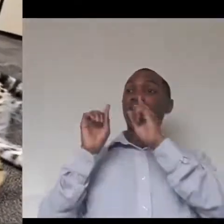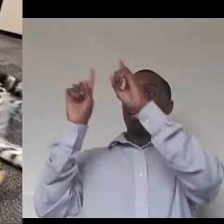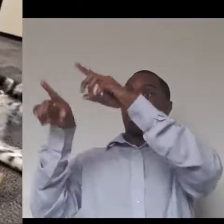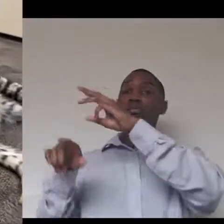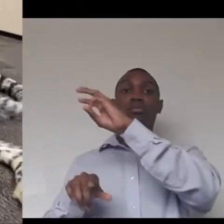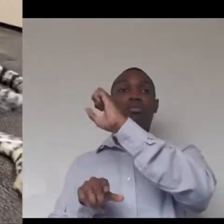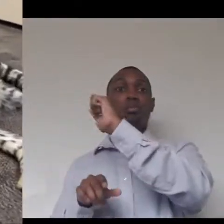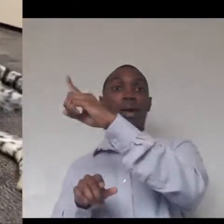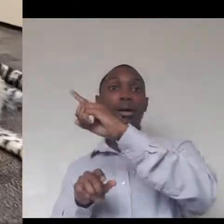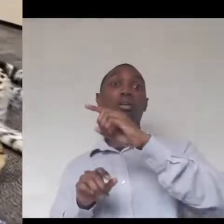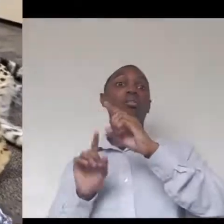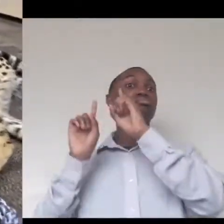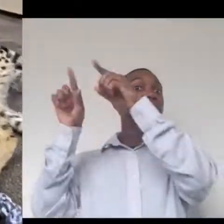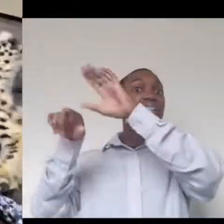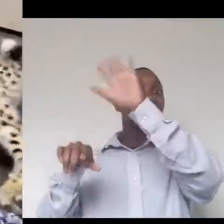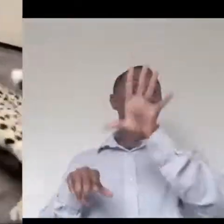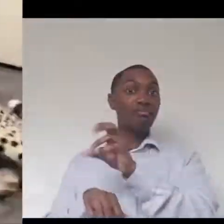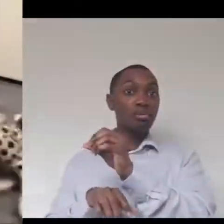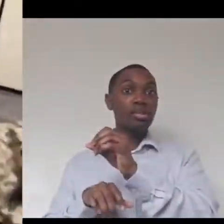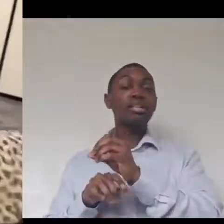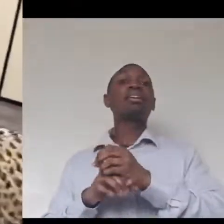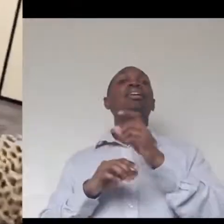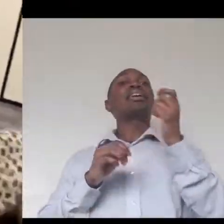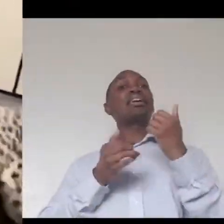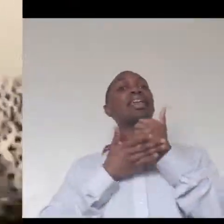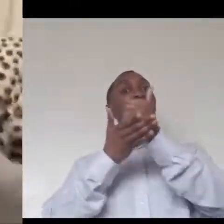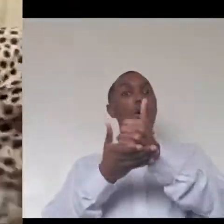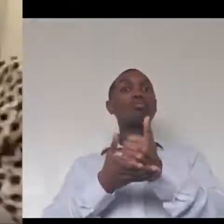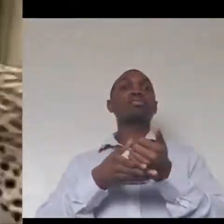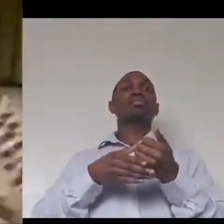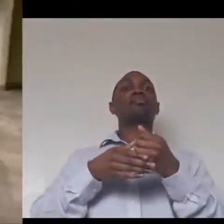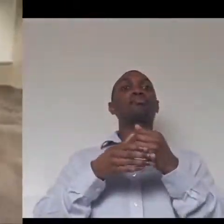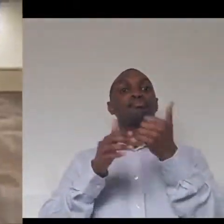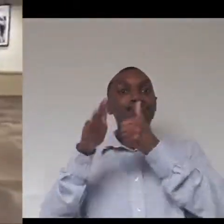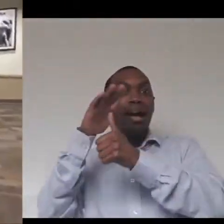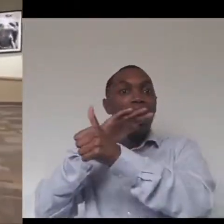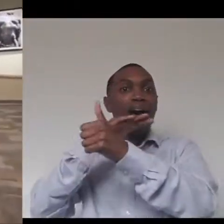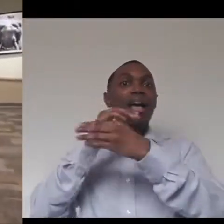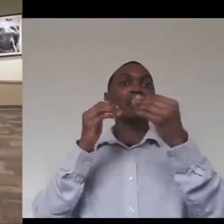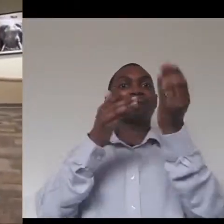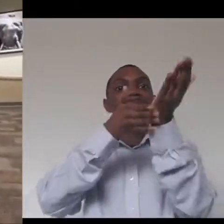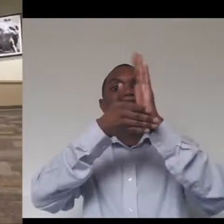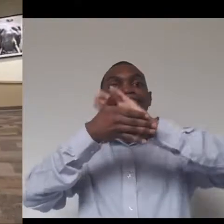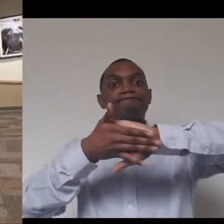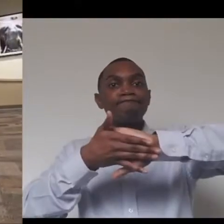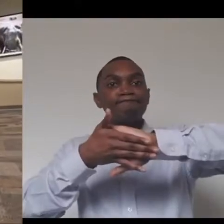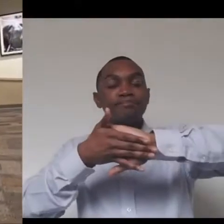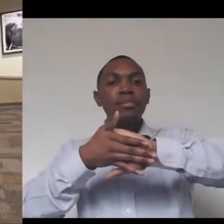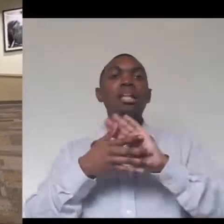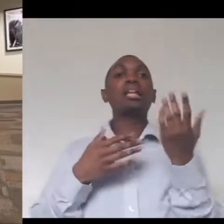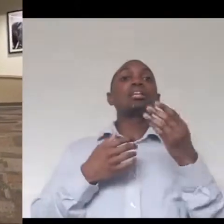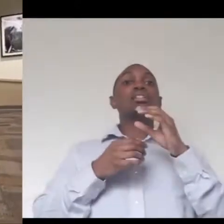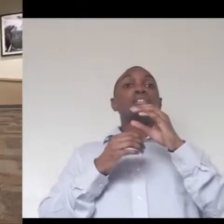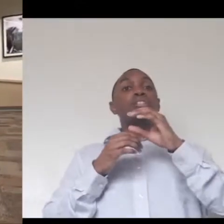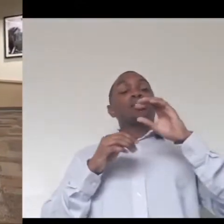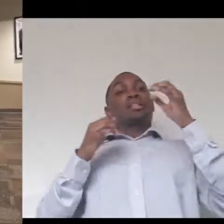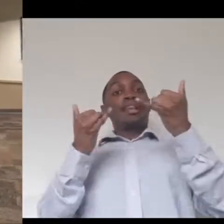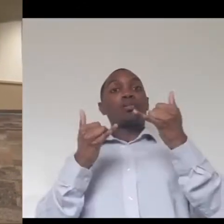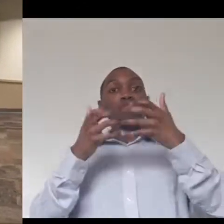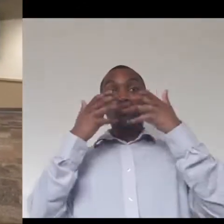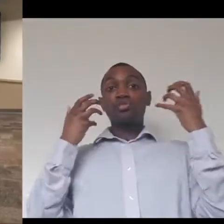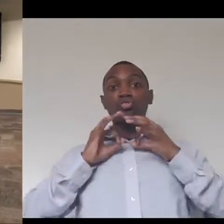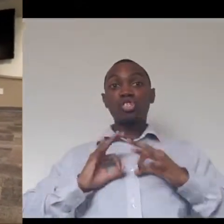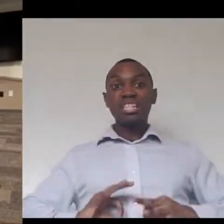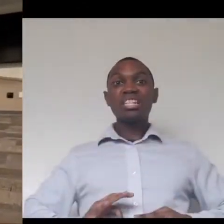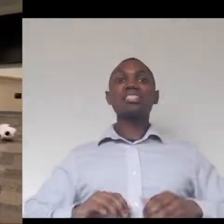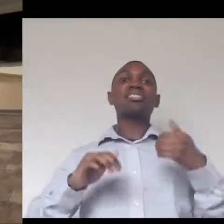her silhouette so that she can hide in those grasses. Cheetahs can have upwards of 2,000 to 3,000 spots. And